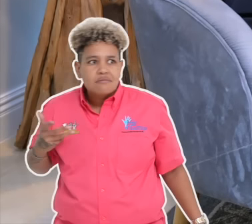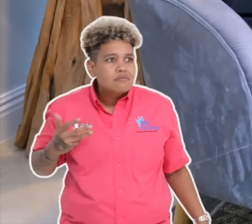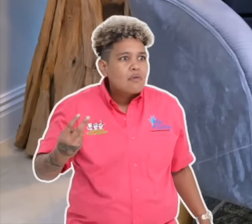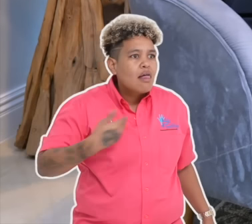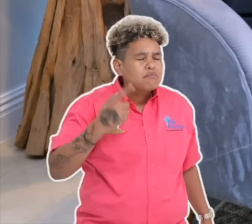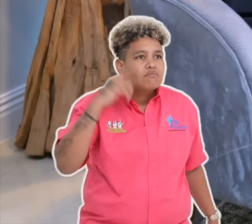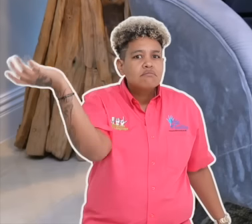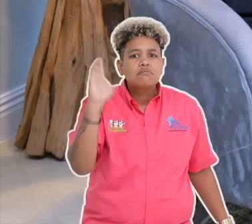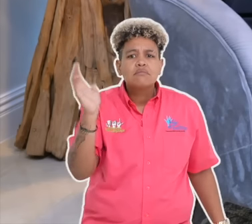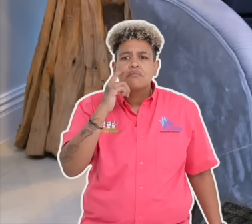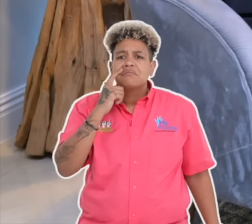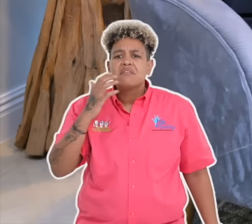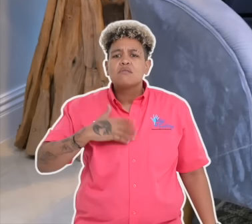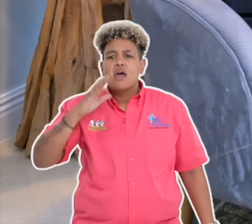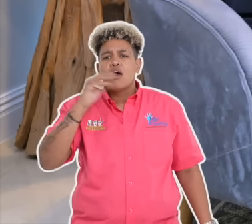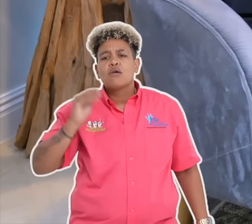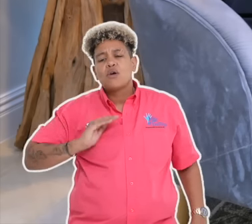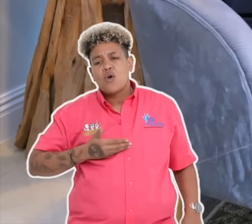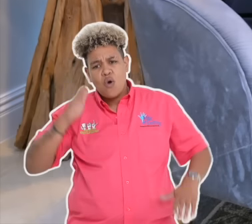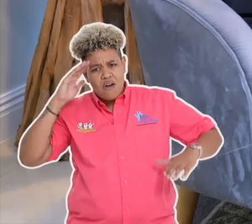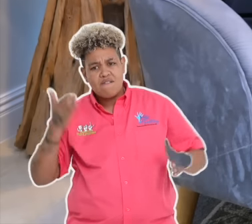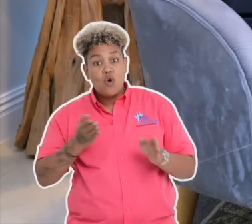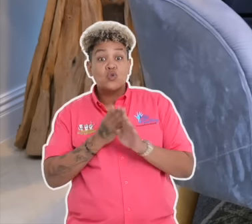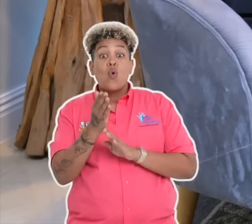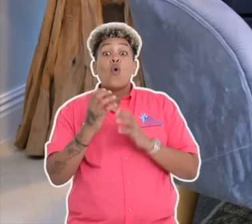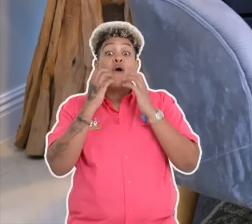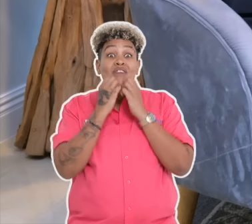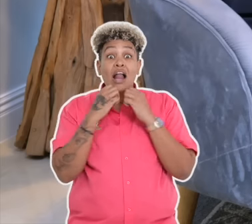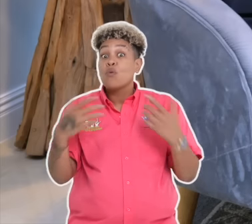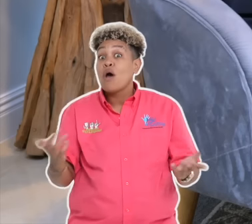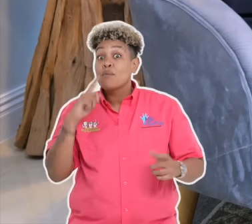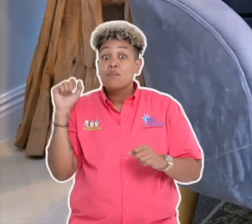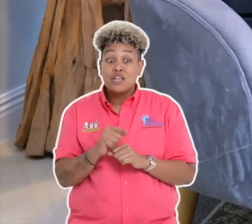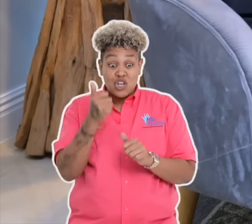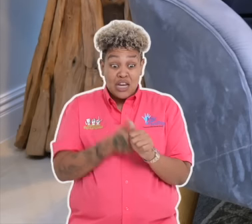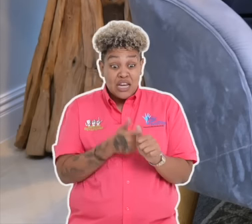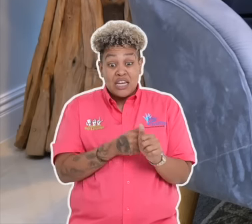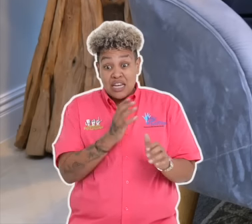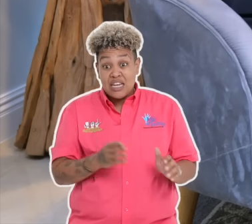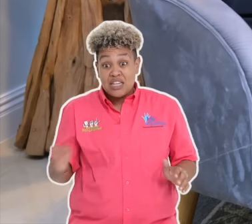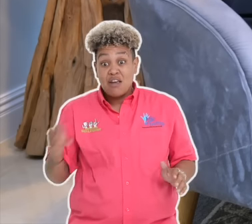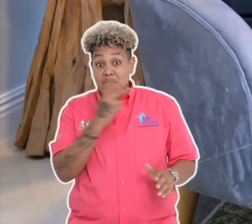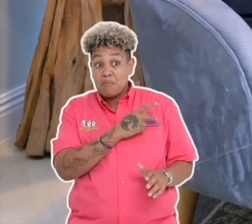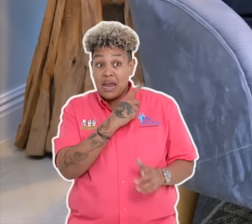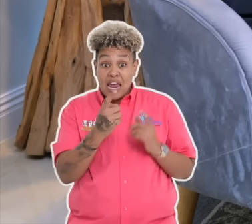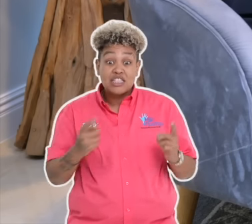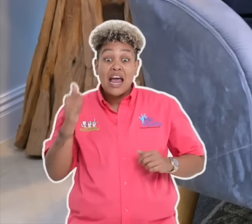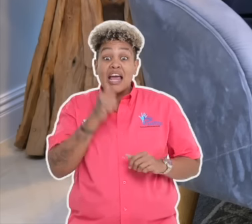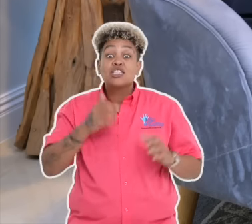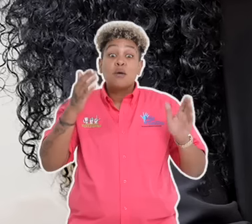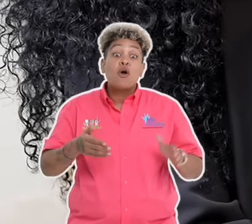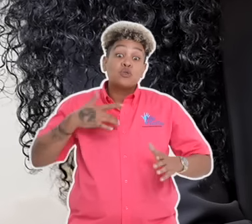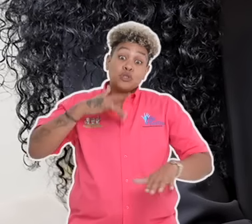did that day. So my company, our focus, our core value is to make sure that each of our